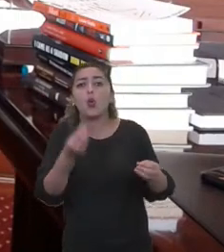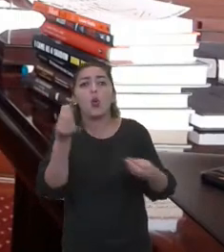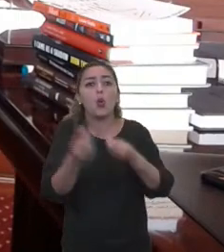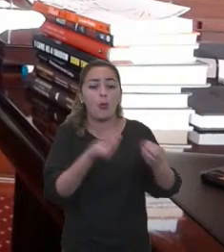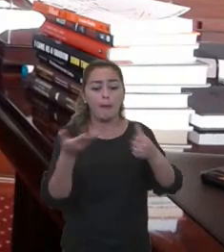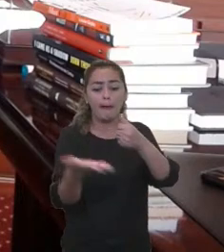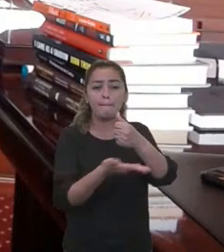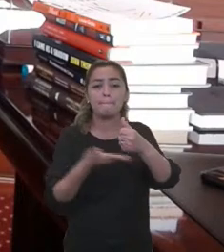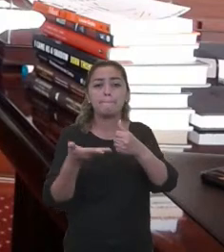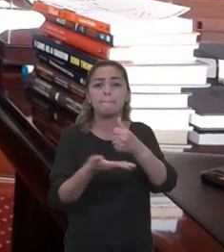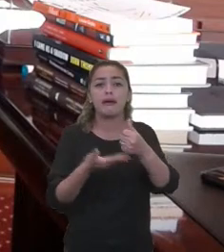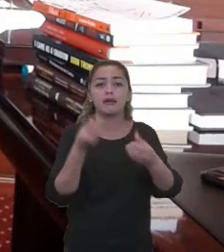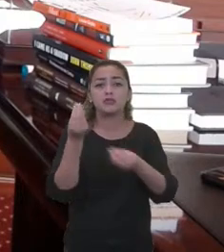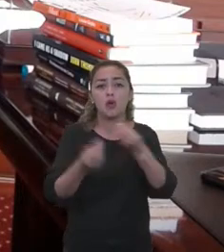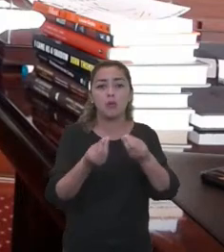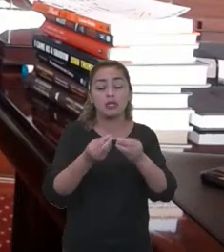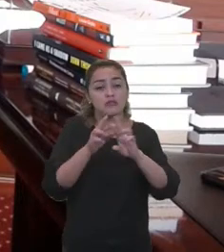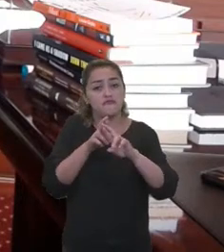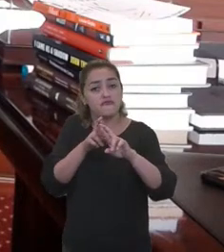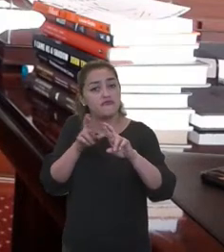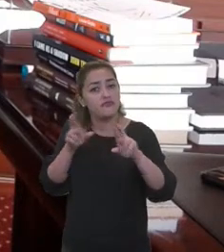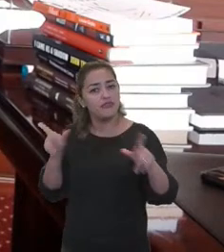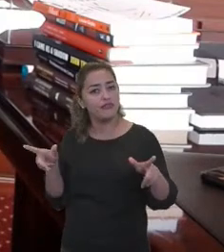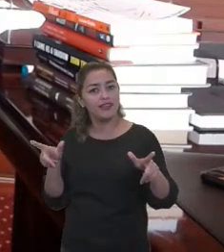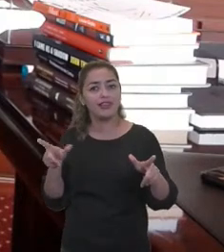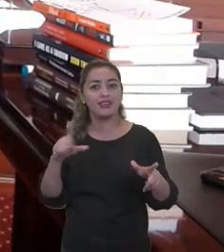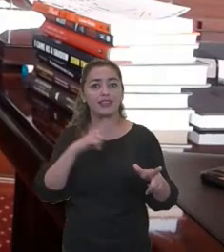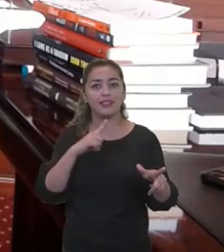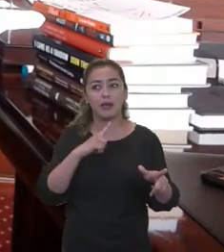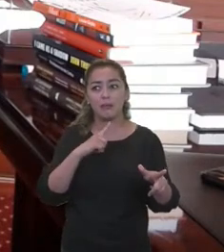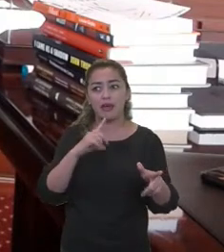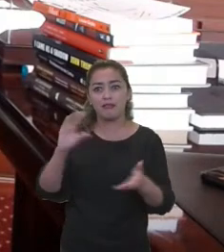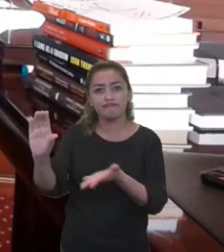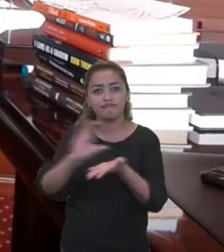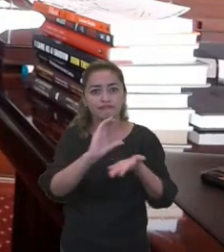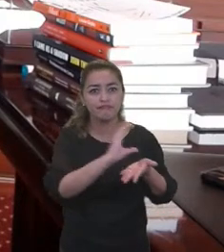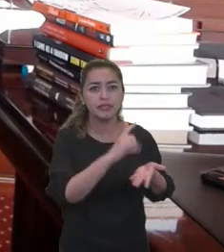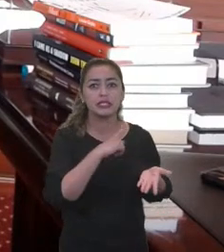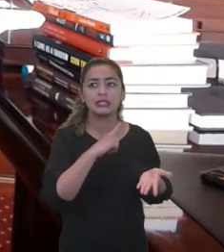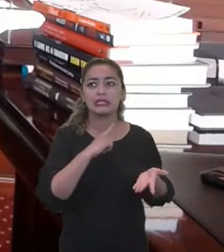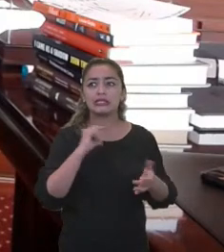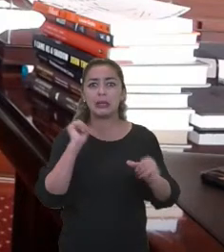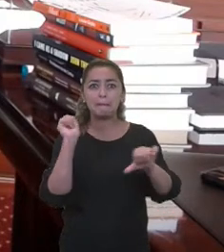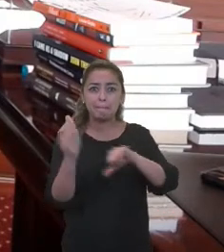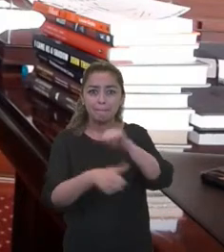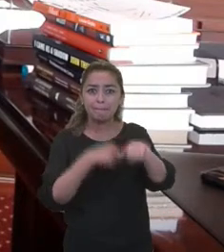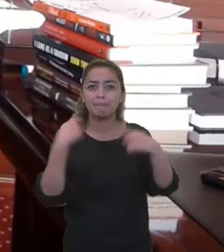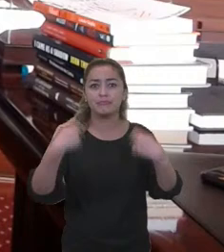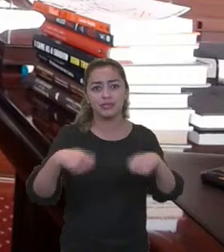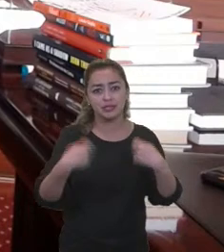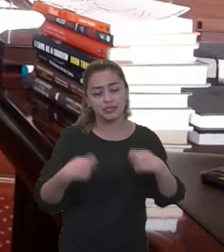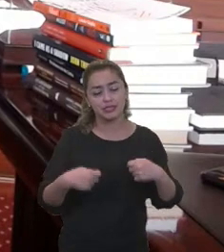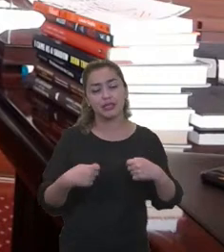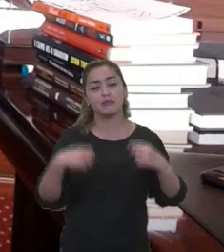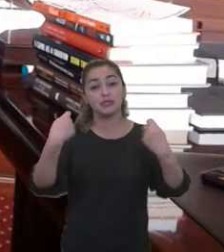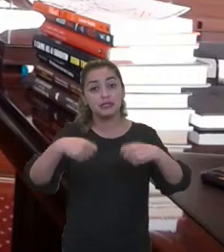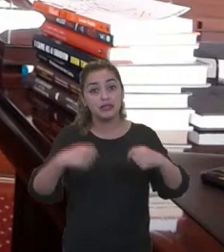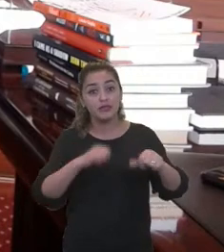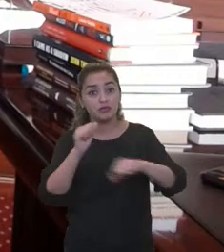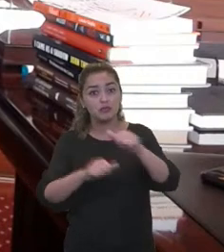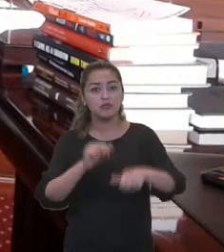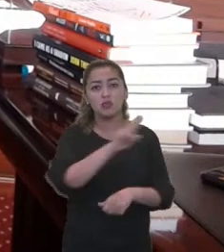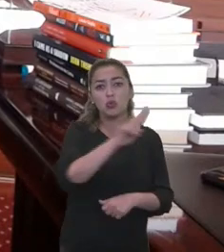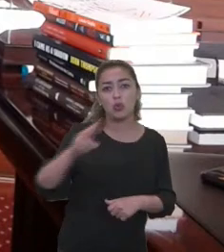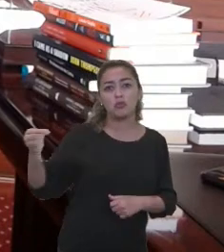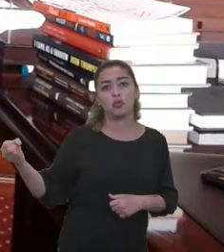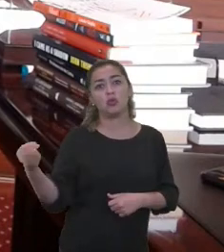sponsorship revenue, and we needed to turn around the business. We also needed a new name. Our old name was considered a racial slur by many in